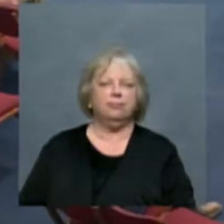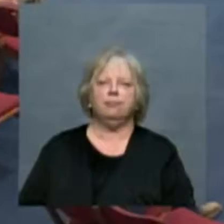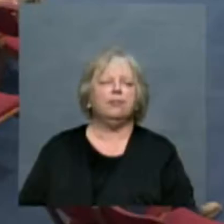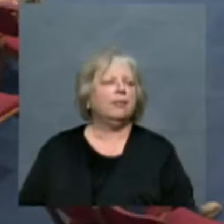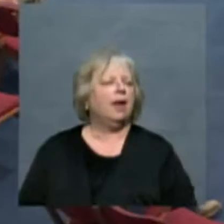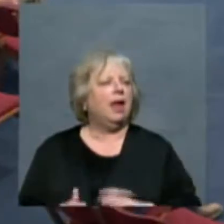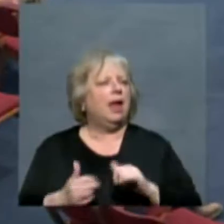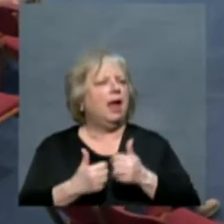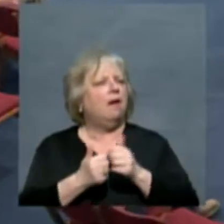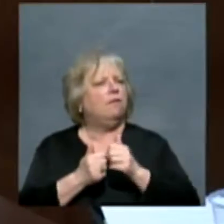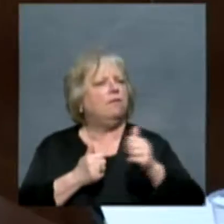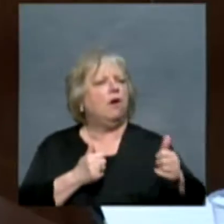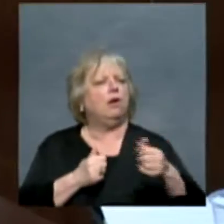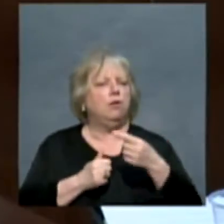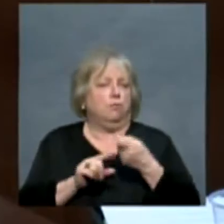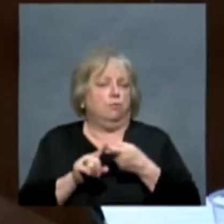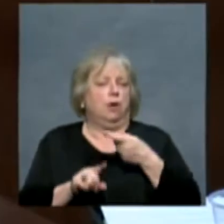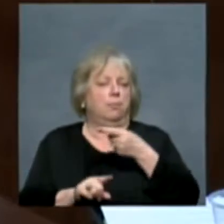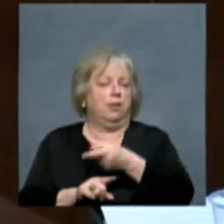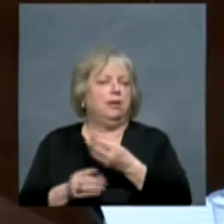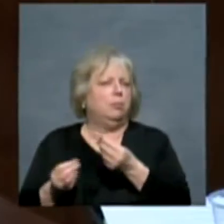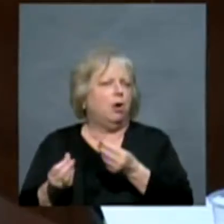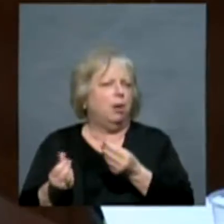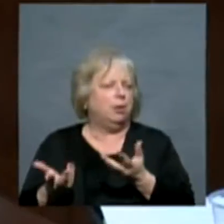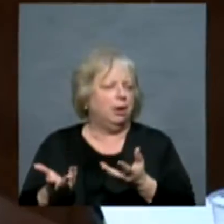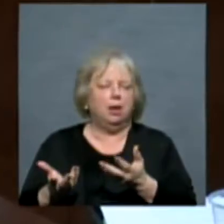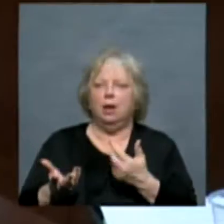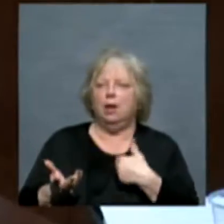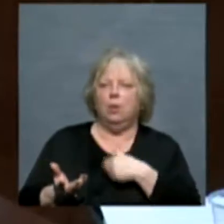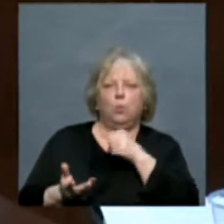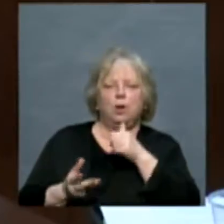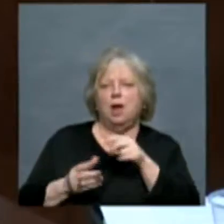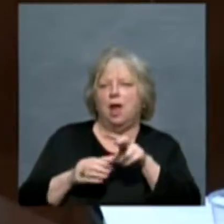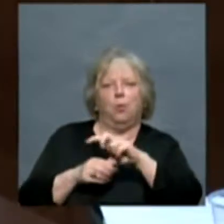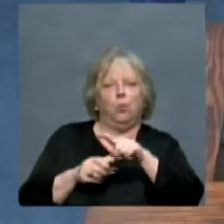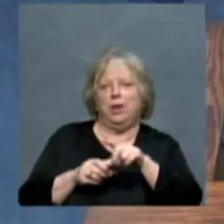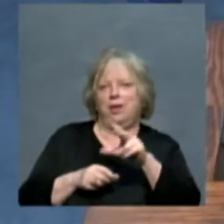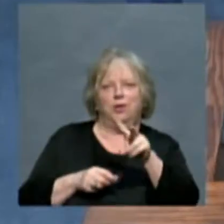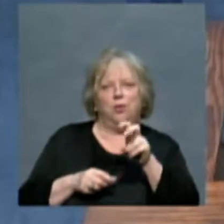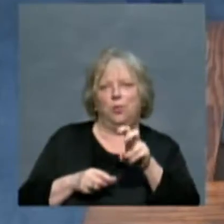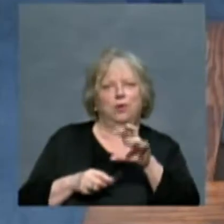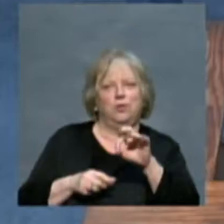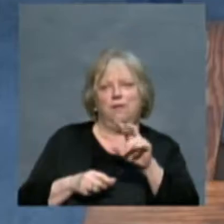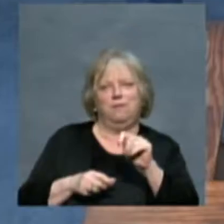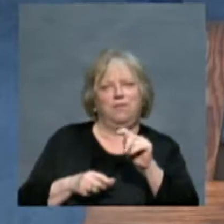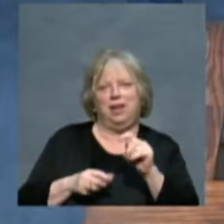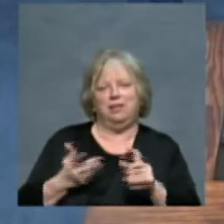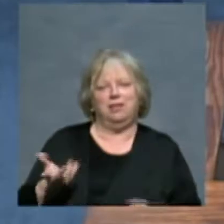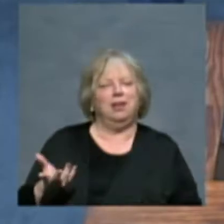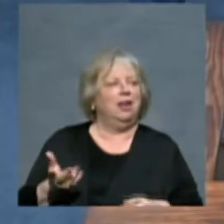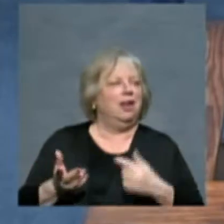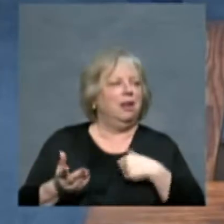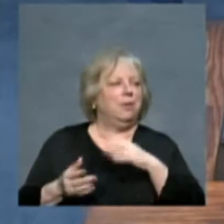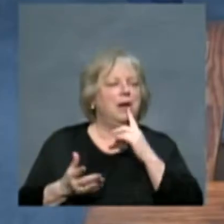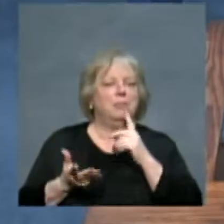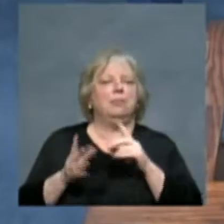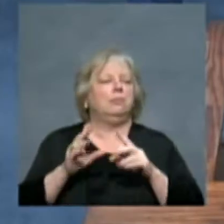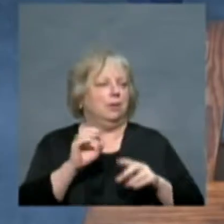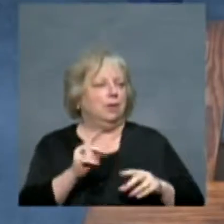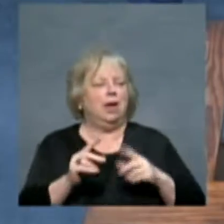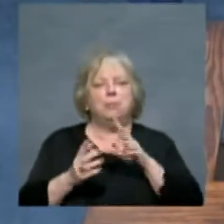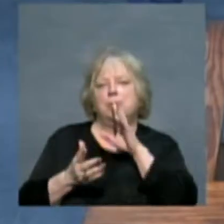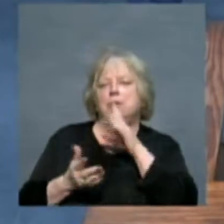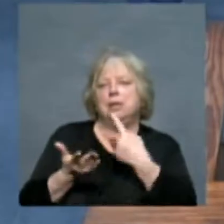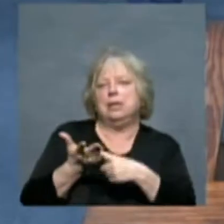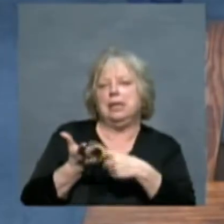How far are you from this property? We're not within 200 feet of this property. I'm just talking about, Okay. Last